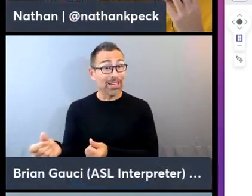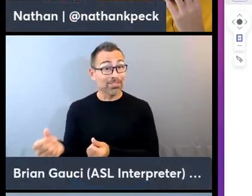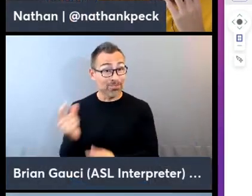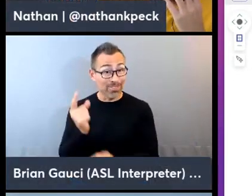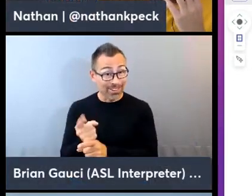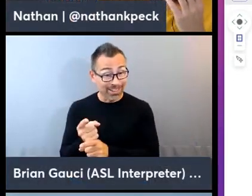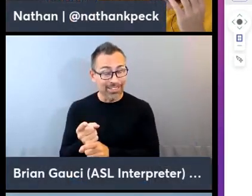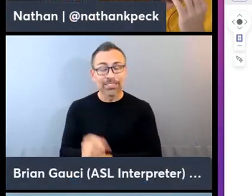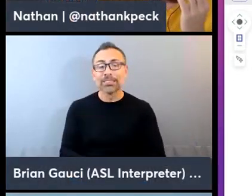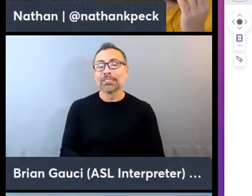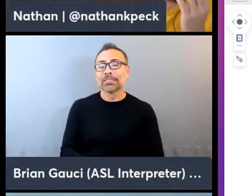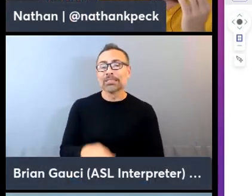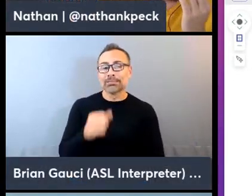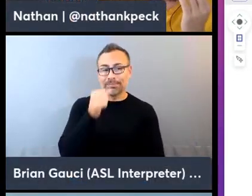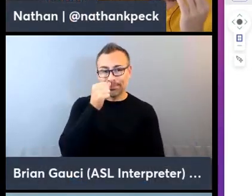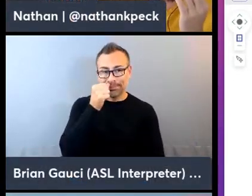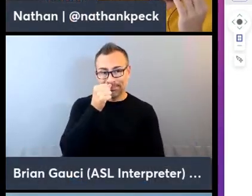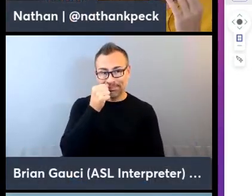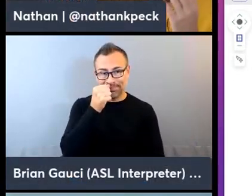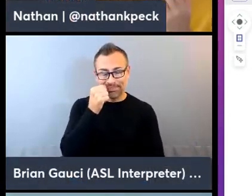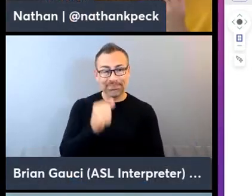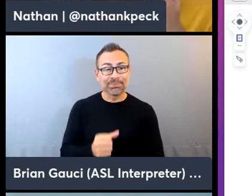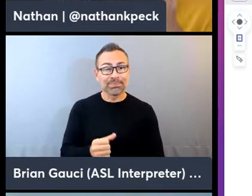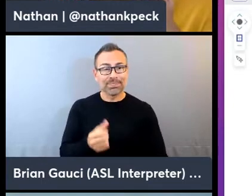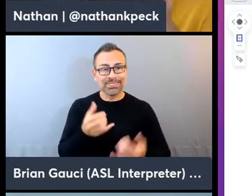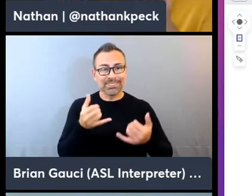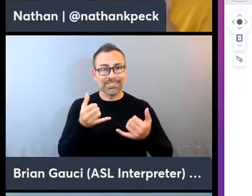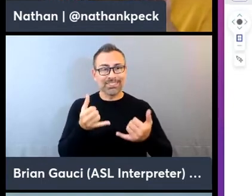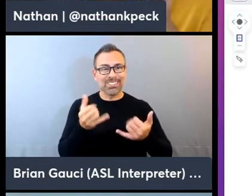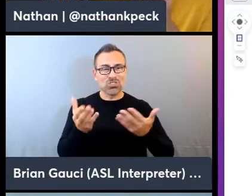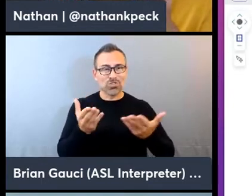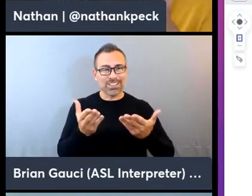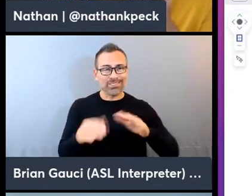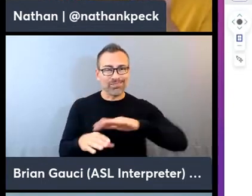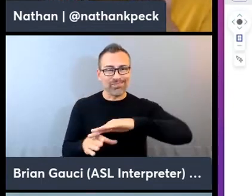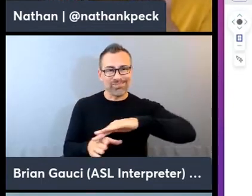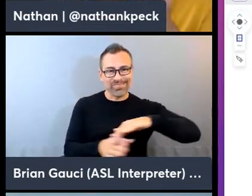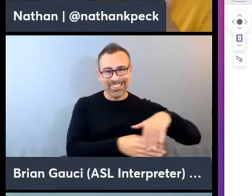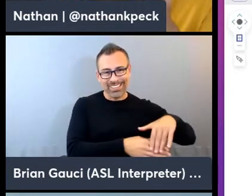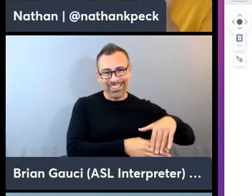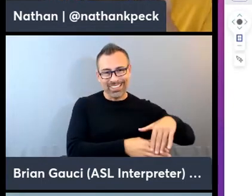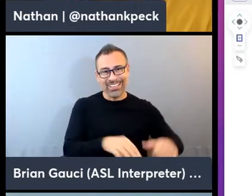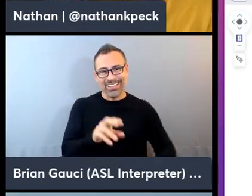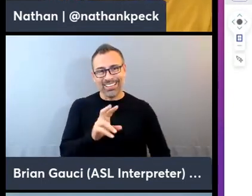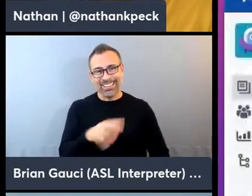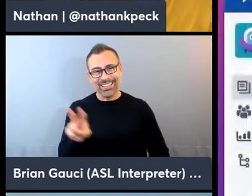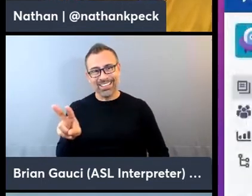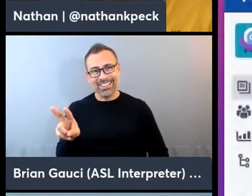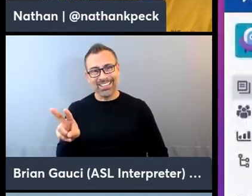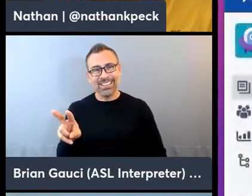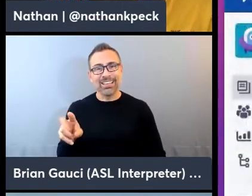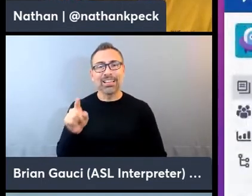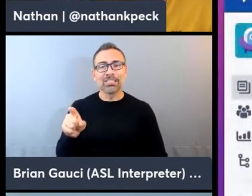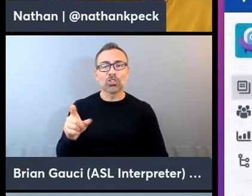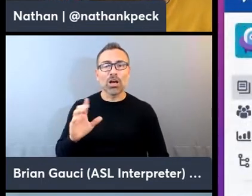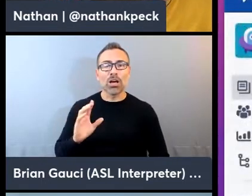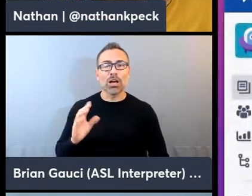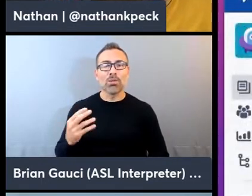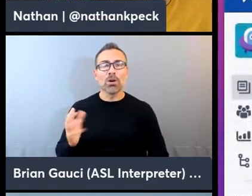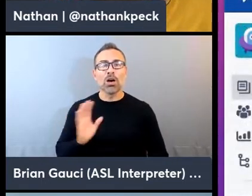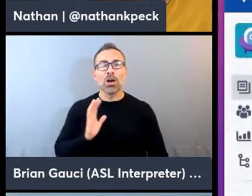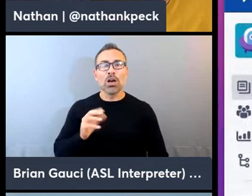about, I'm moving from ServiceNow, I'm moving over to also Atlassian Jira Service Management,